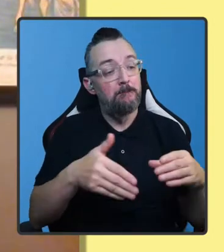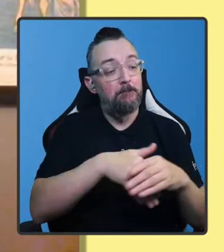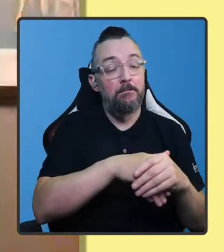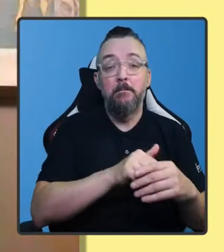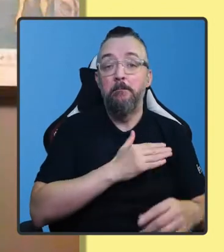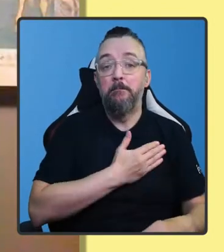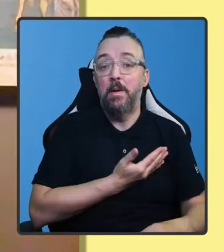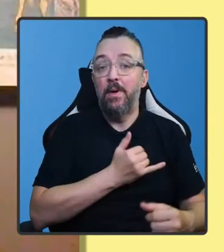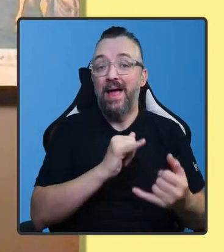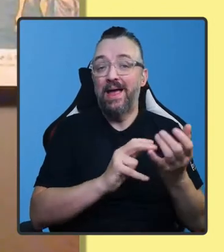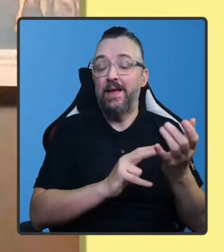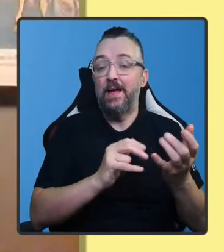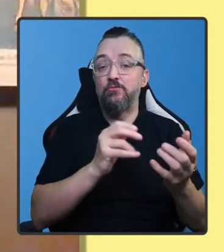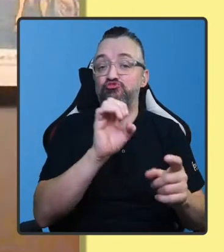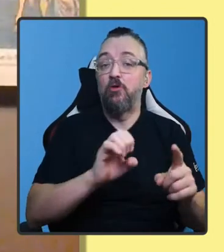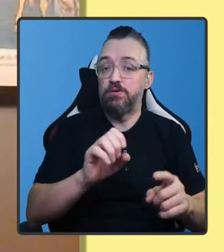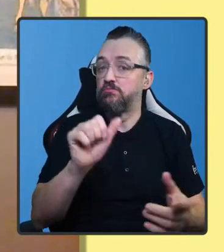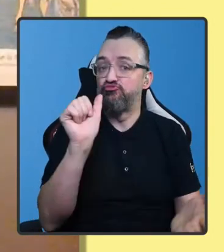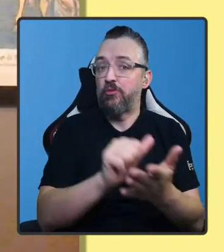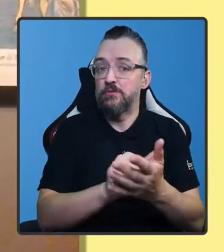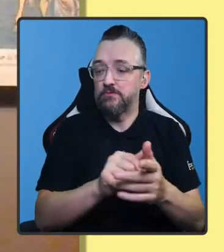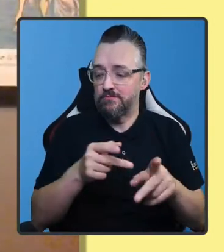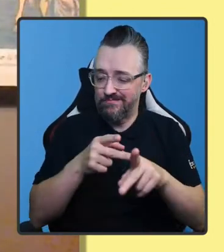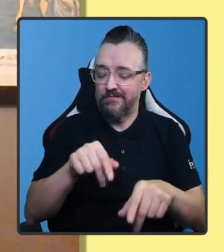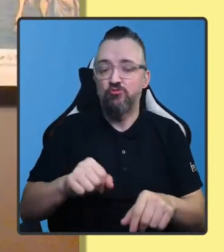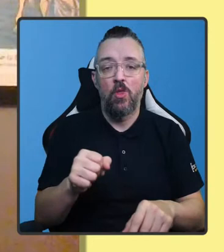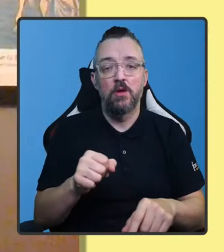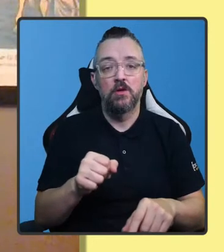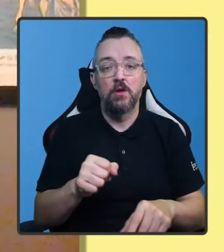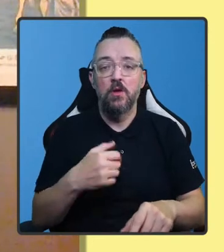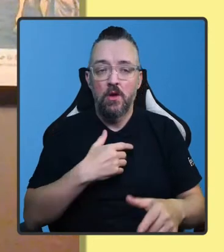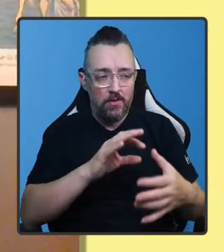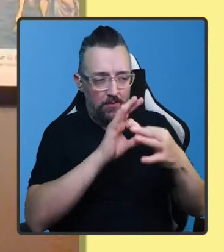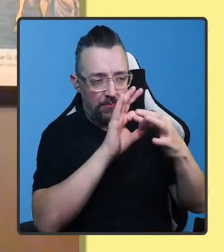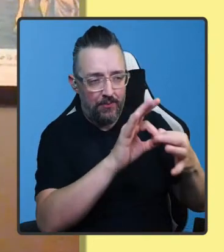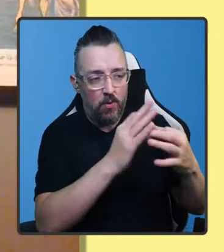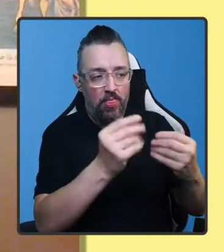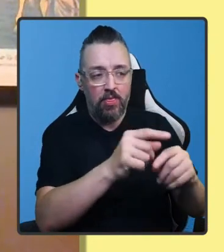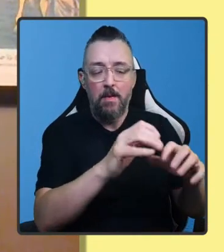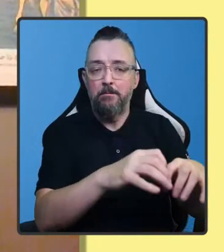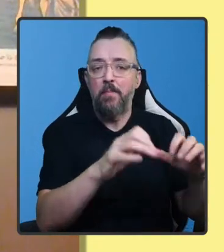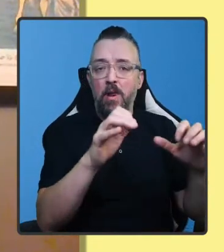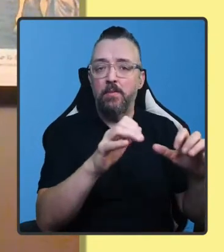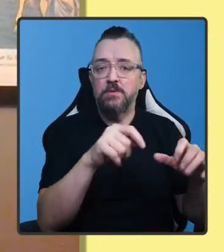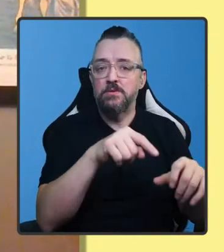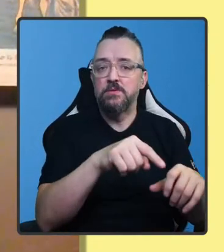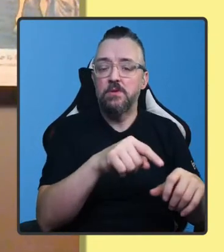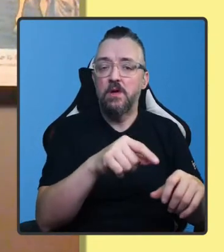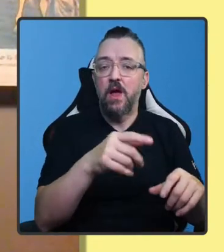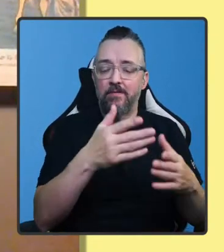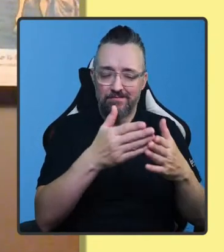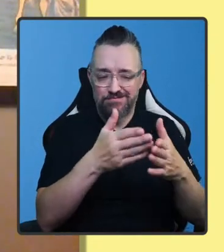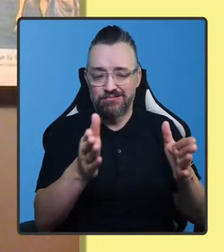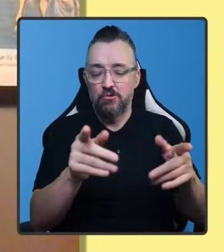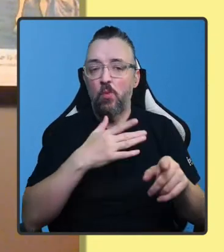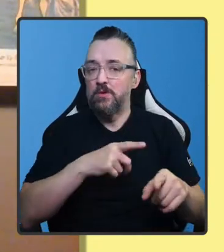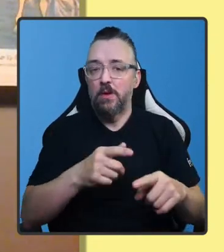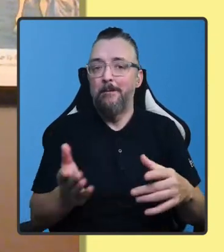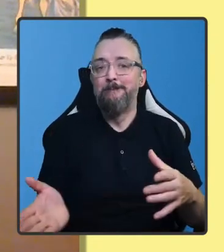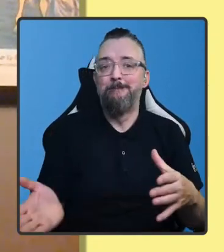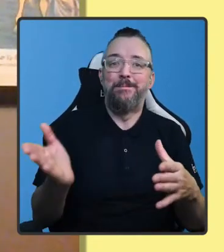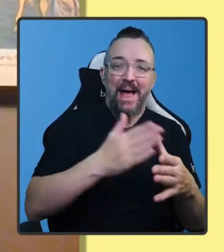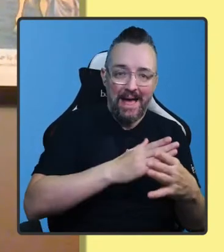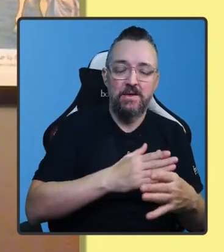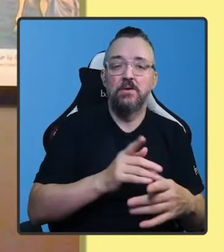independent Scotland. Close relations with the European Parliament form a key part of the wider SNP aim to return to the EU as